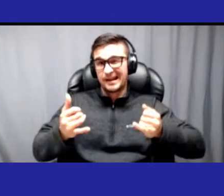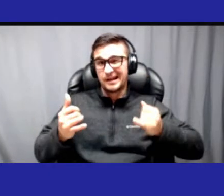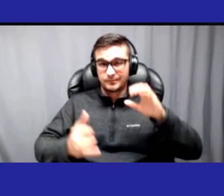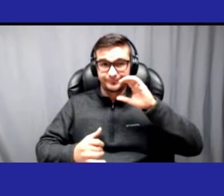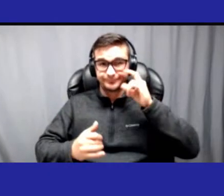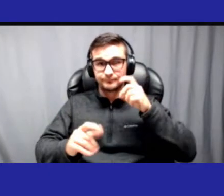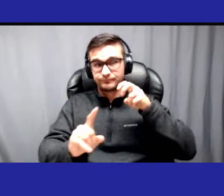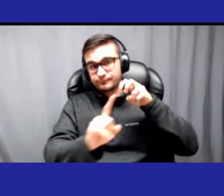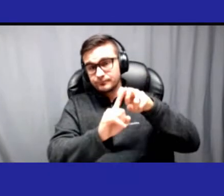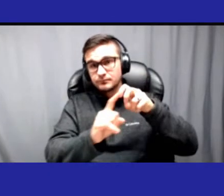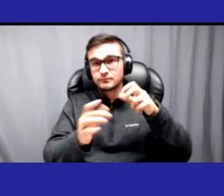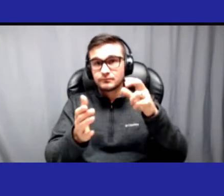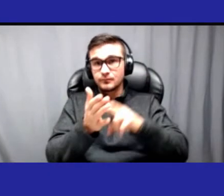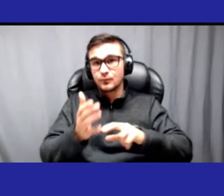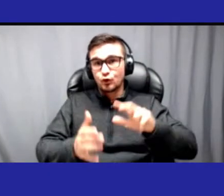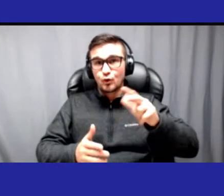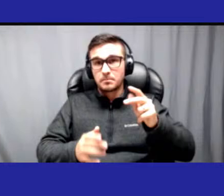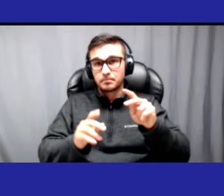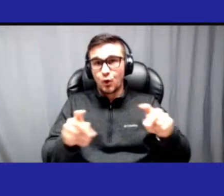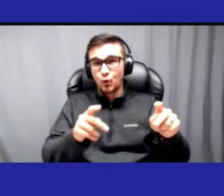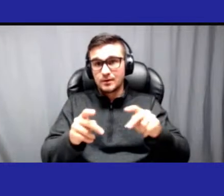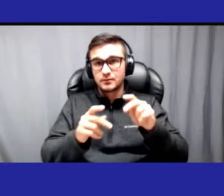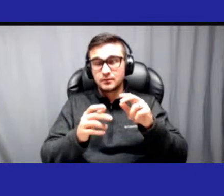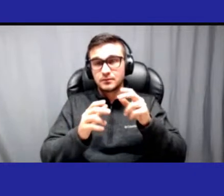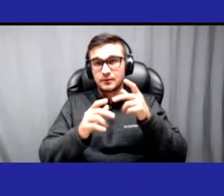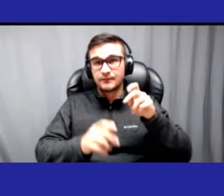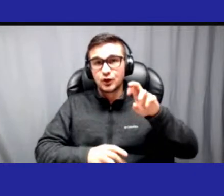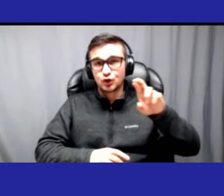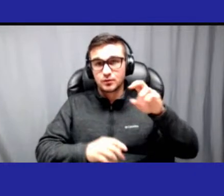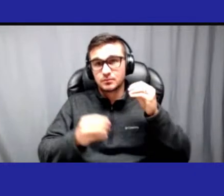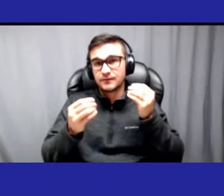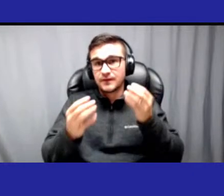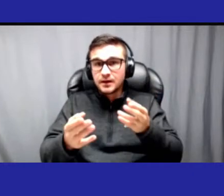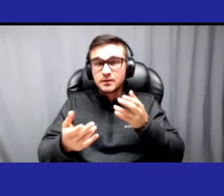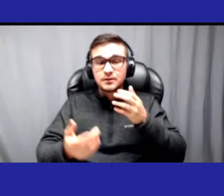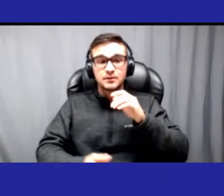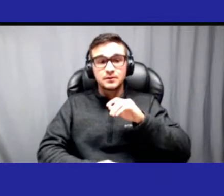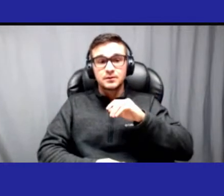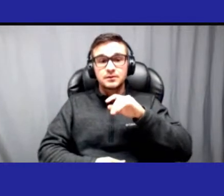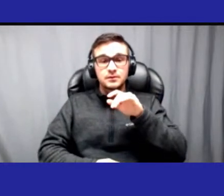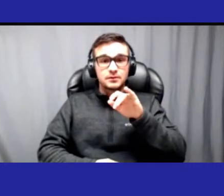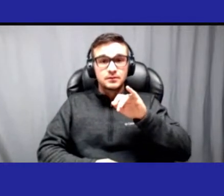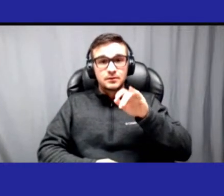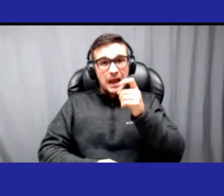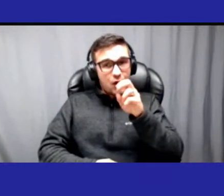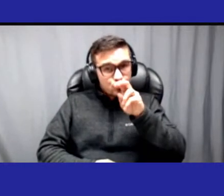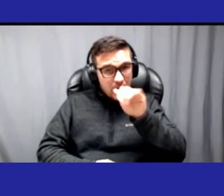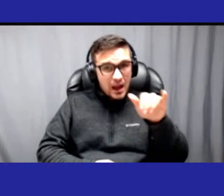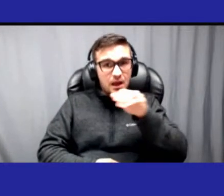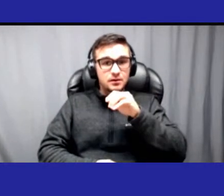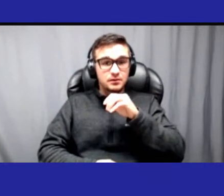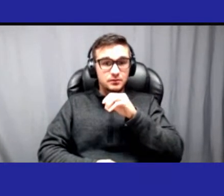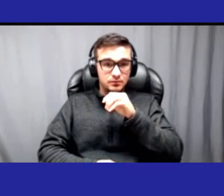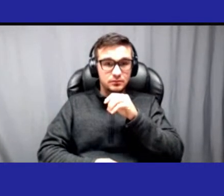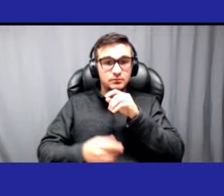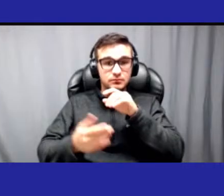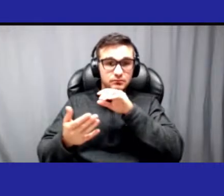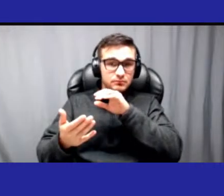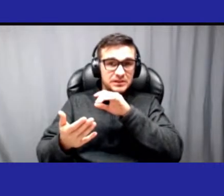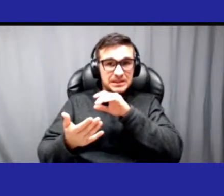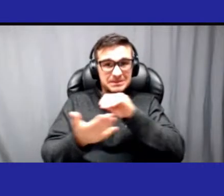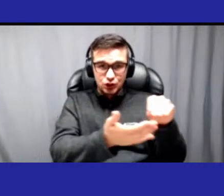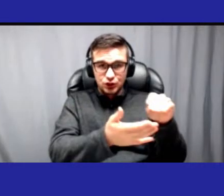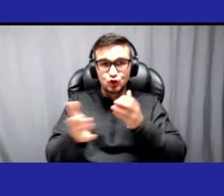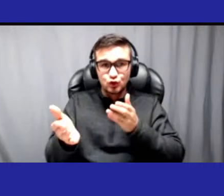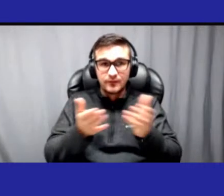to provide enterprise-wide supplementary radiology imaging services. The resulting contract will be available to all New York